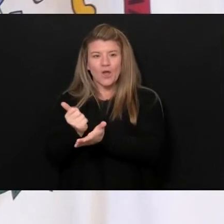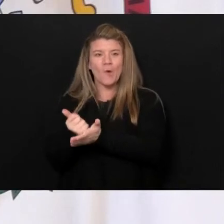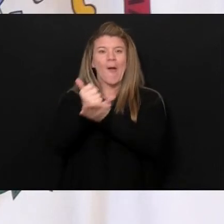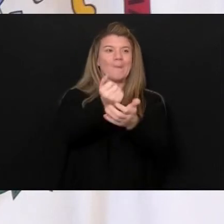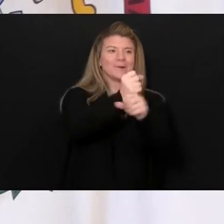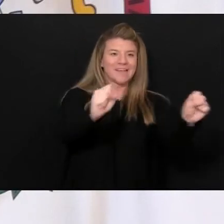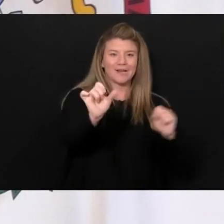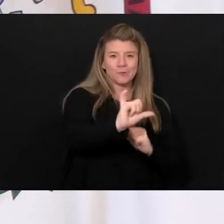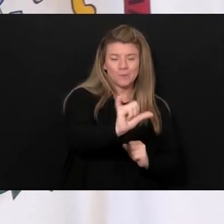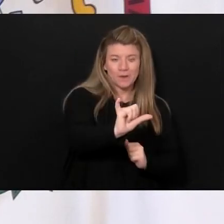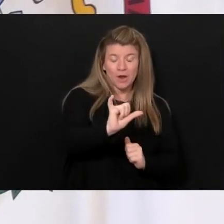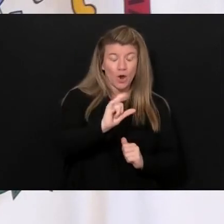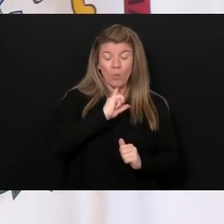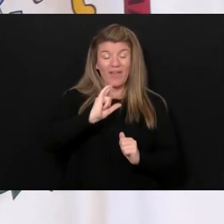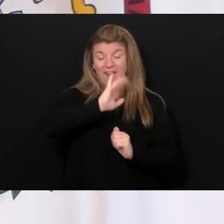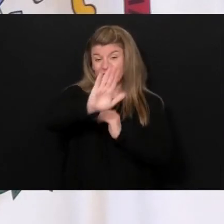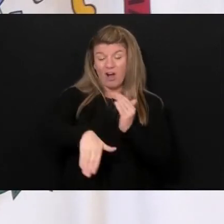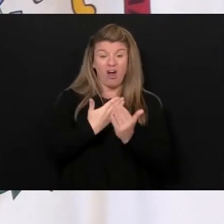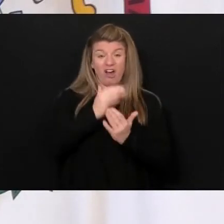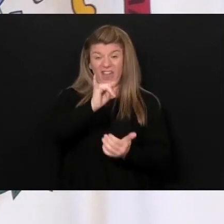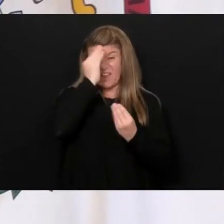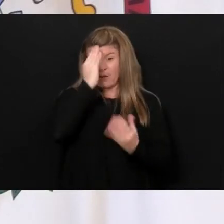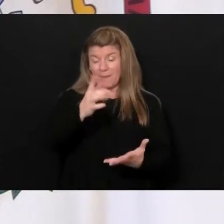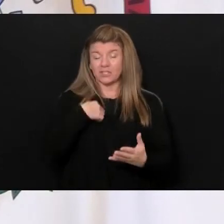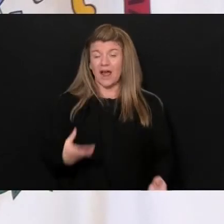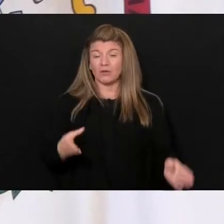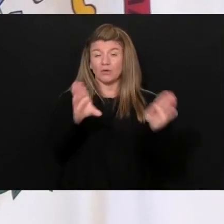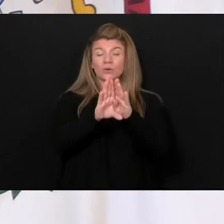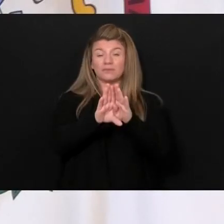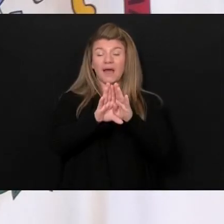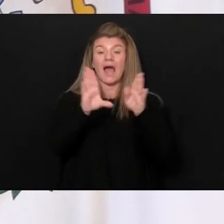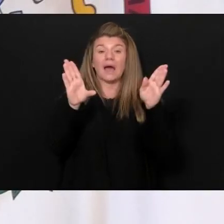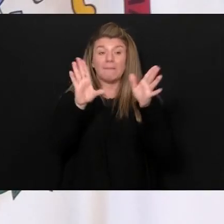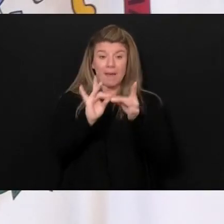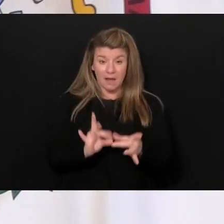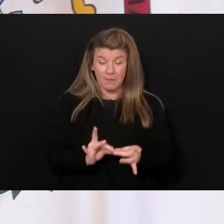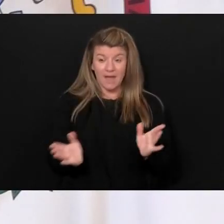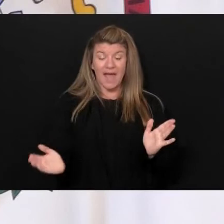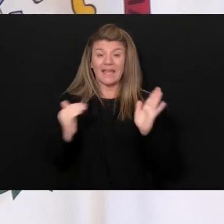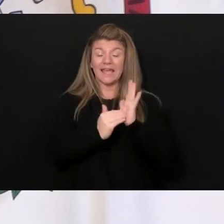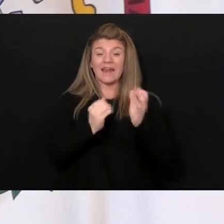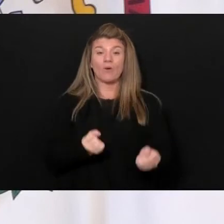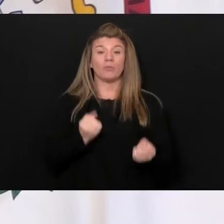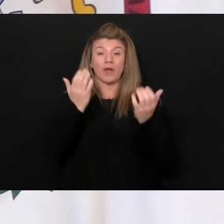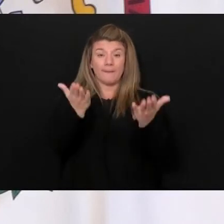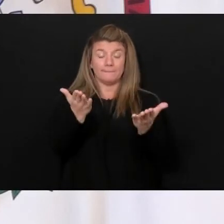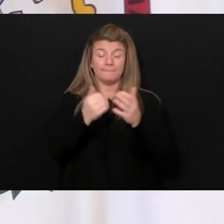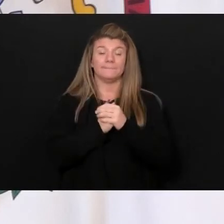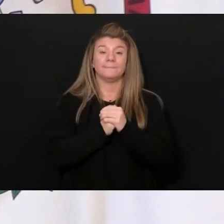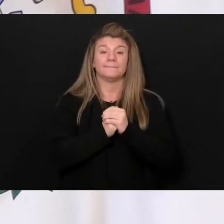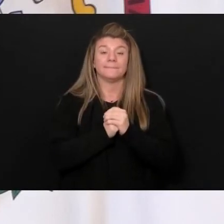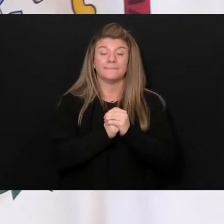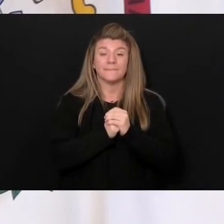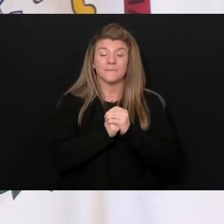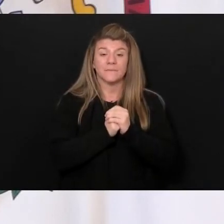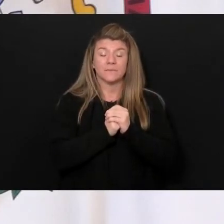And so, with all that being said, you know, I'll close by again bringing up just this. You know, I